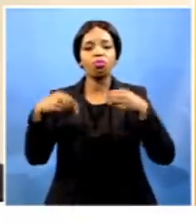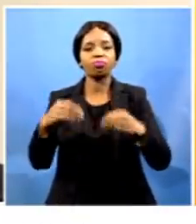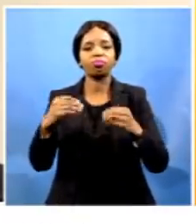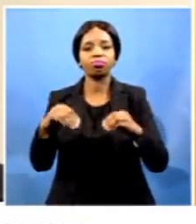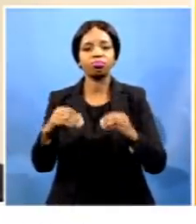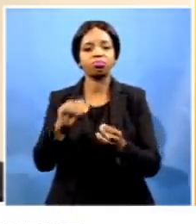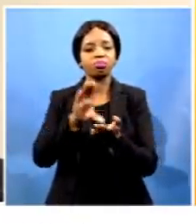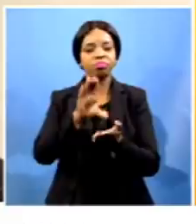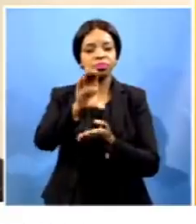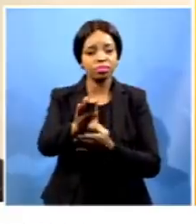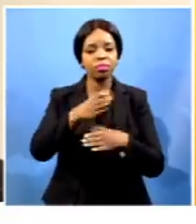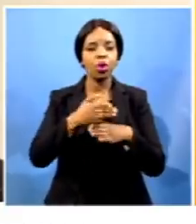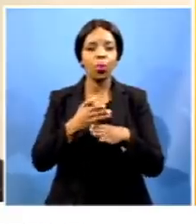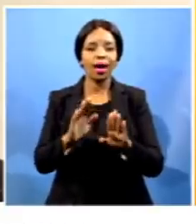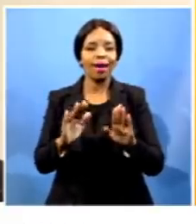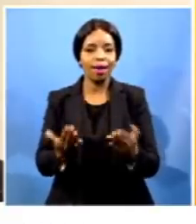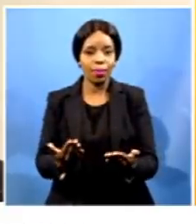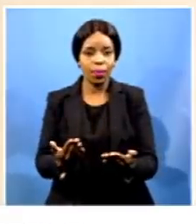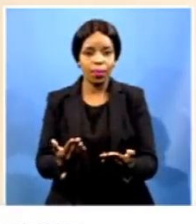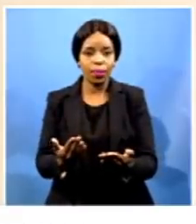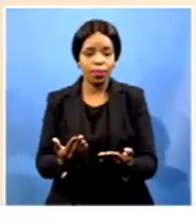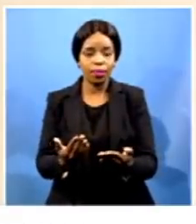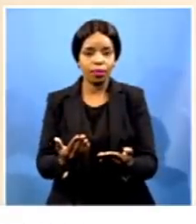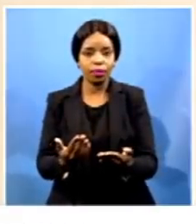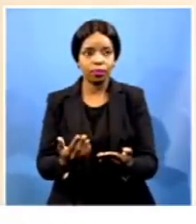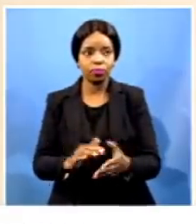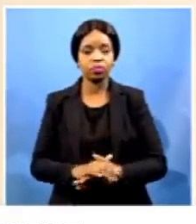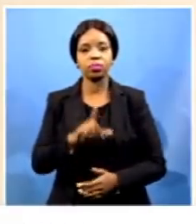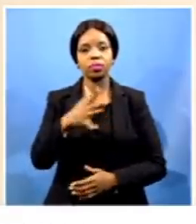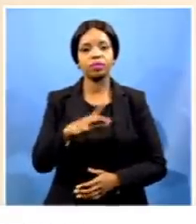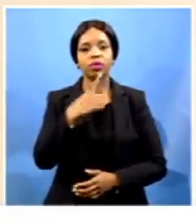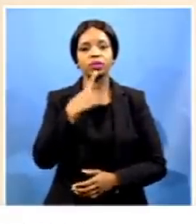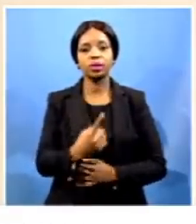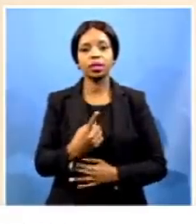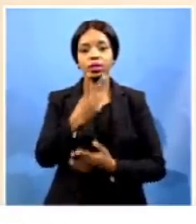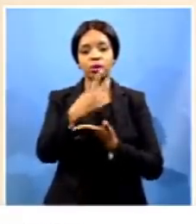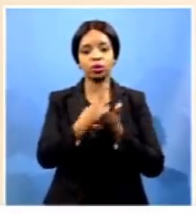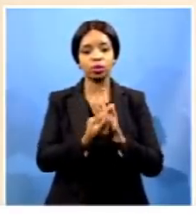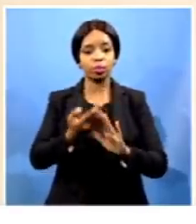works. Well, as you said, over the last 2 weeks, there's been